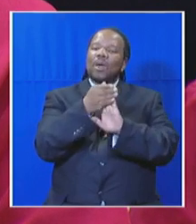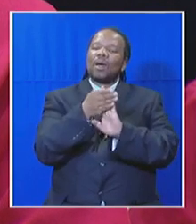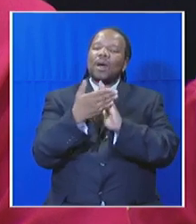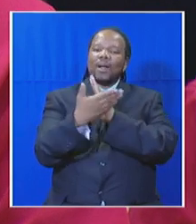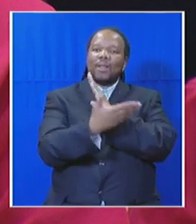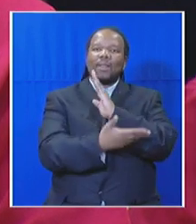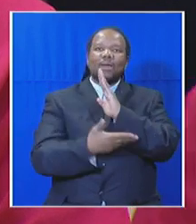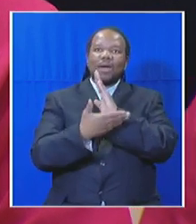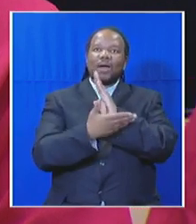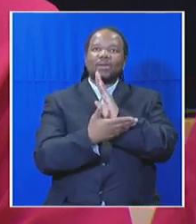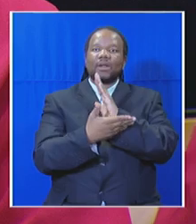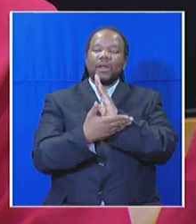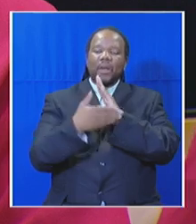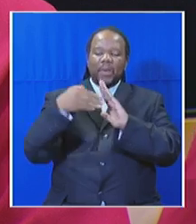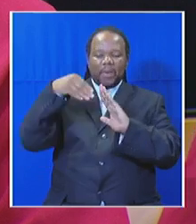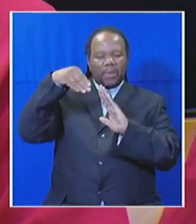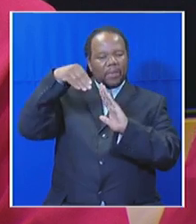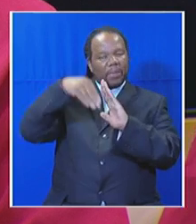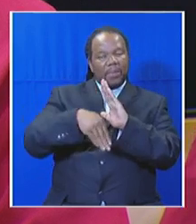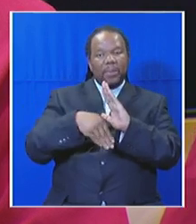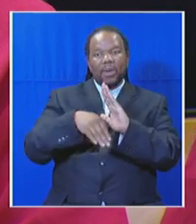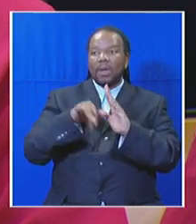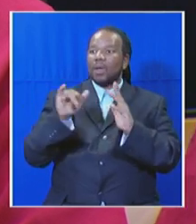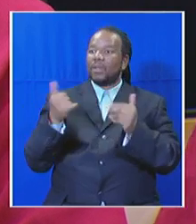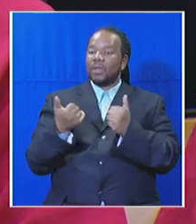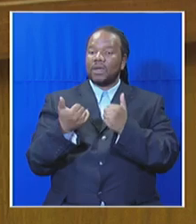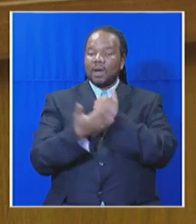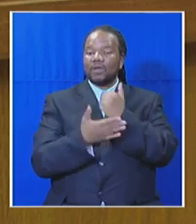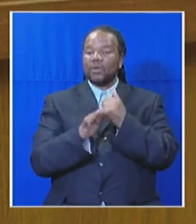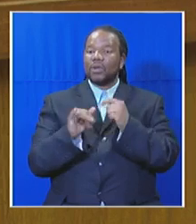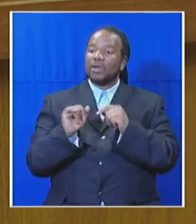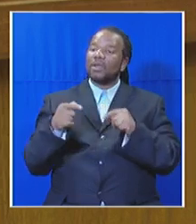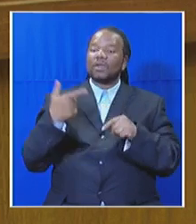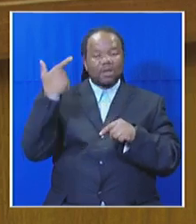descended into a police state that kills its people to protect the interests of the few?